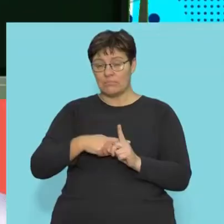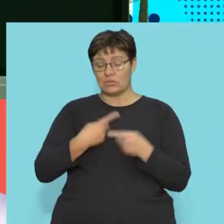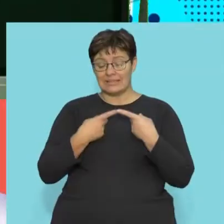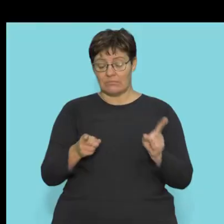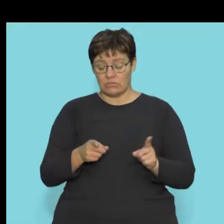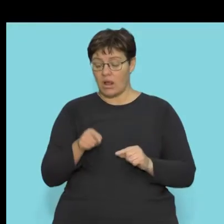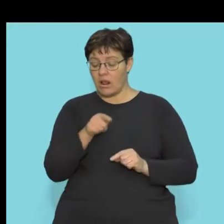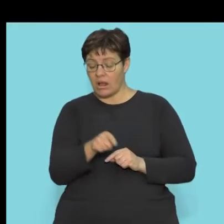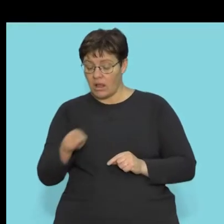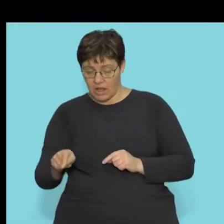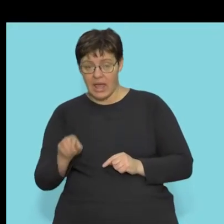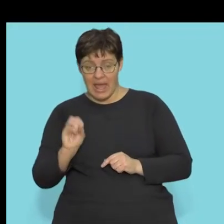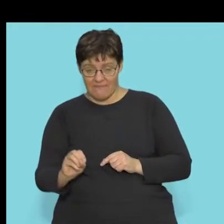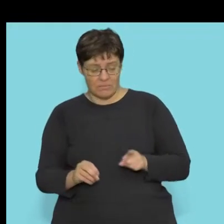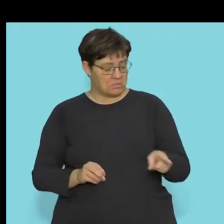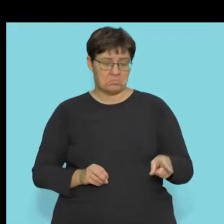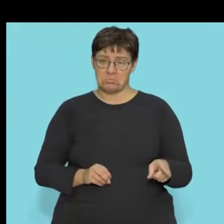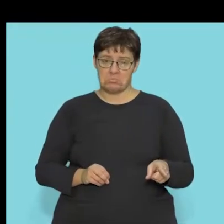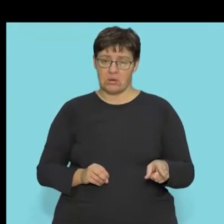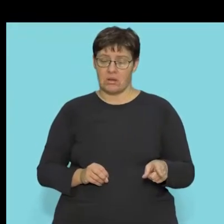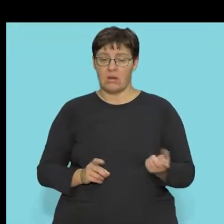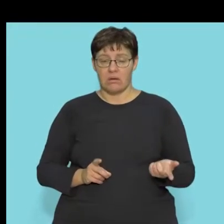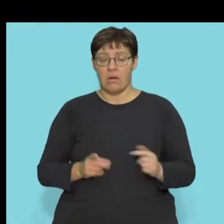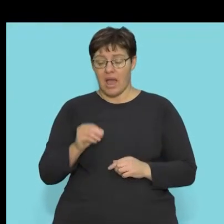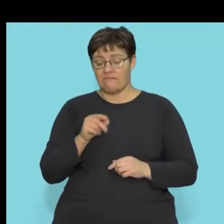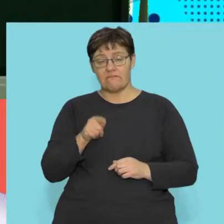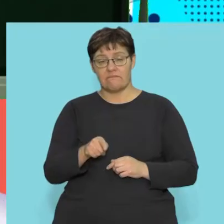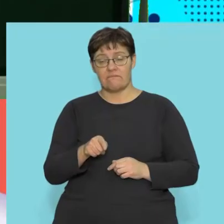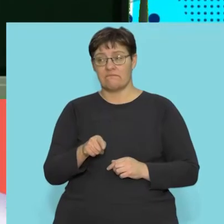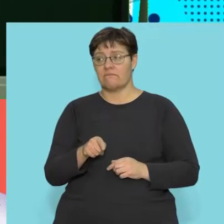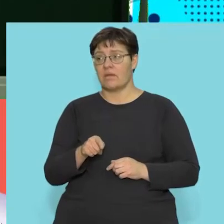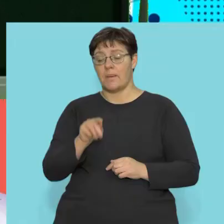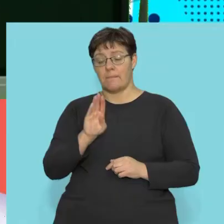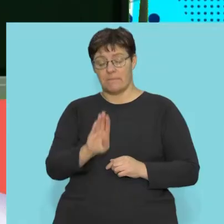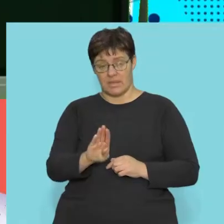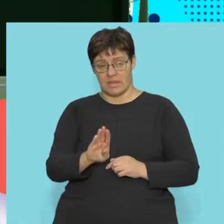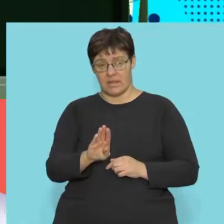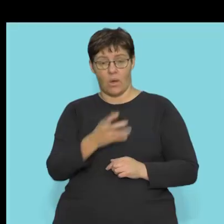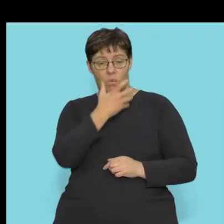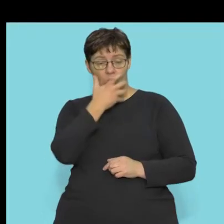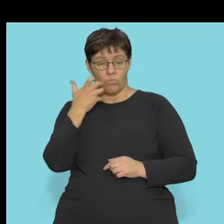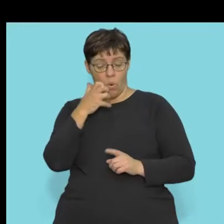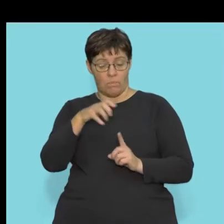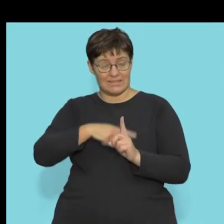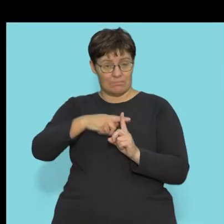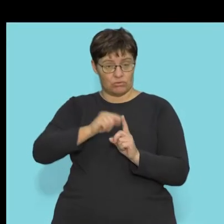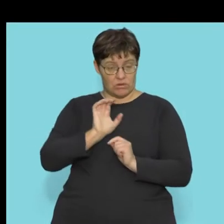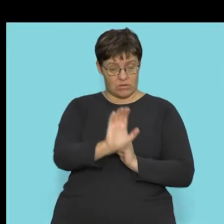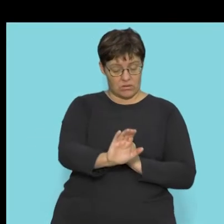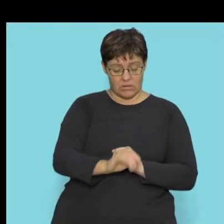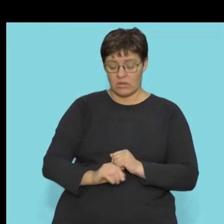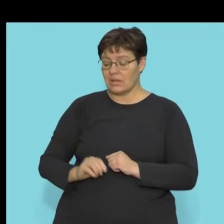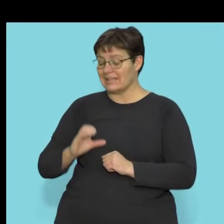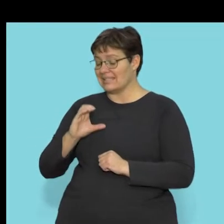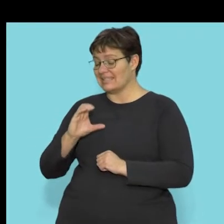subjected to the different treatments? We know that the loaf of bread B was kept in a